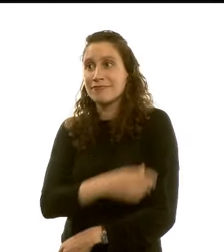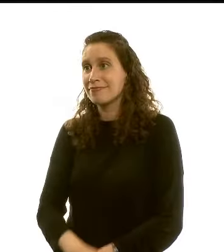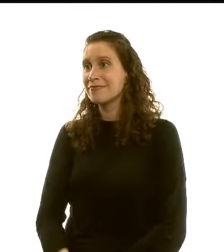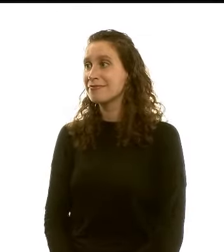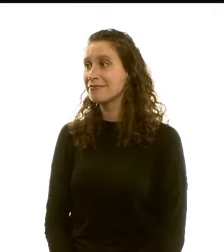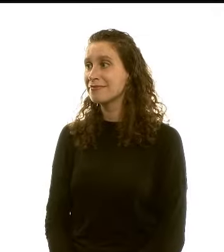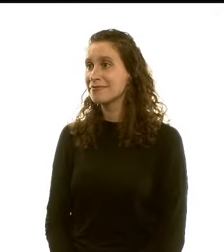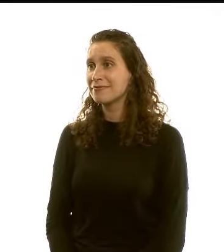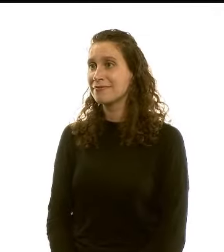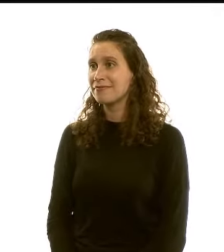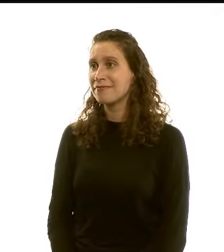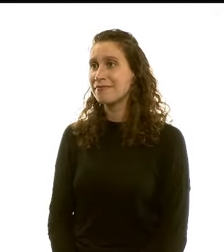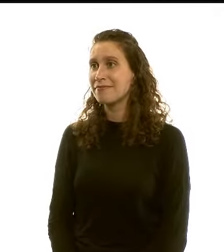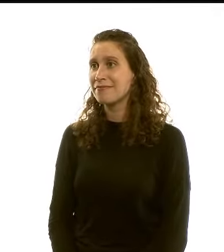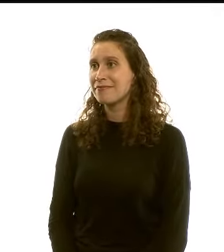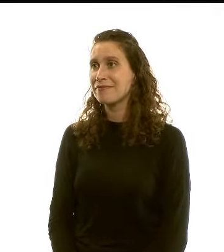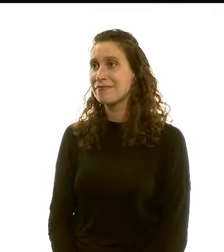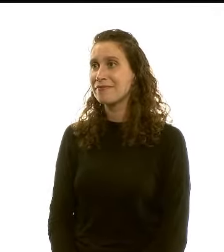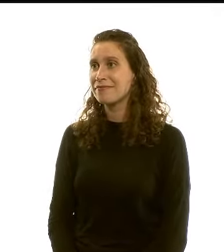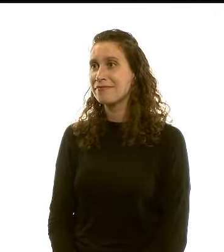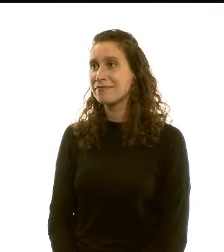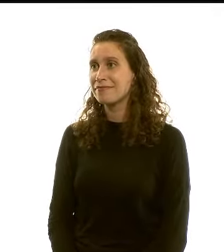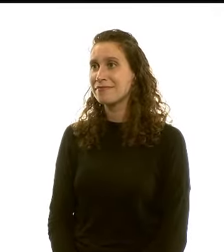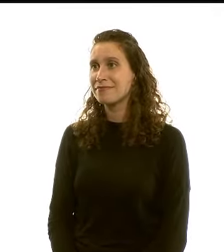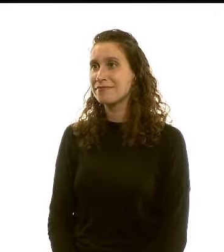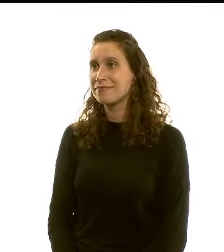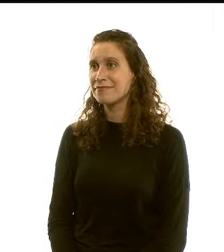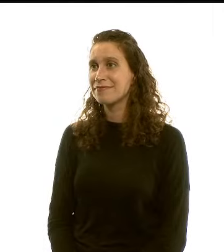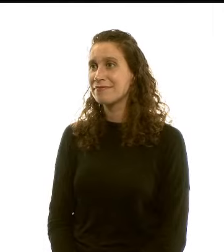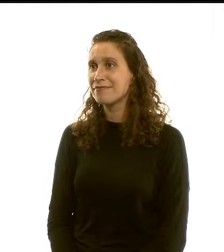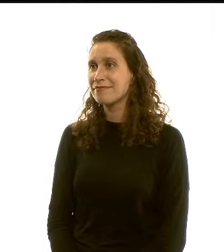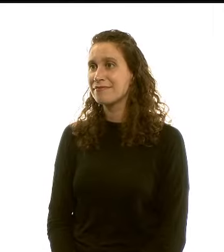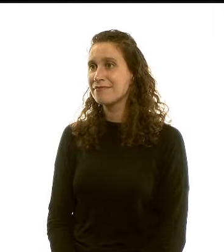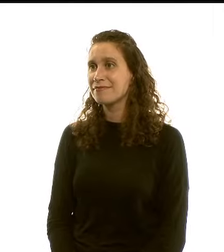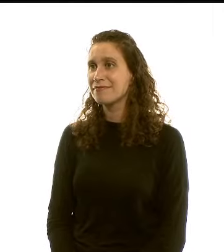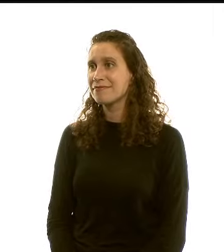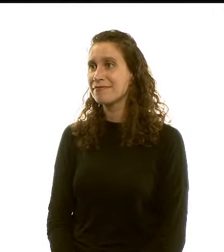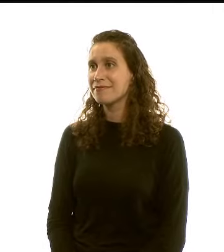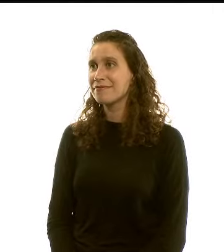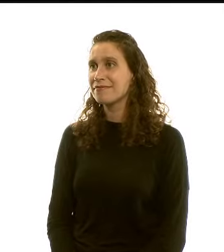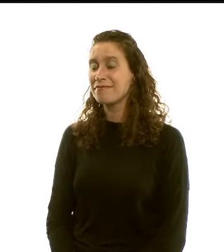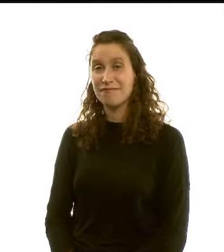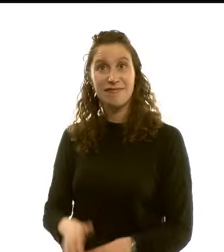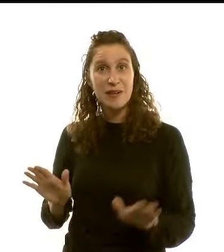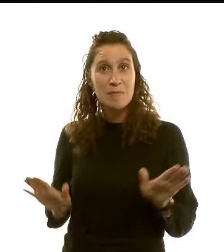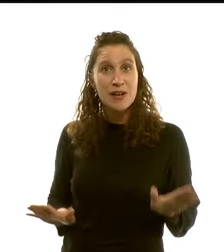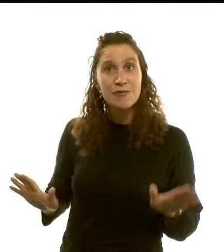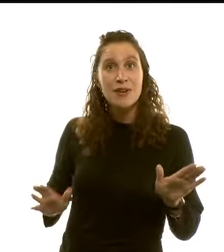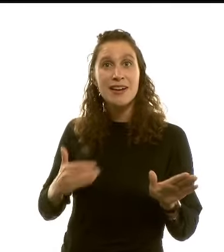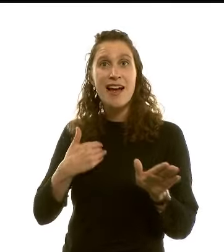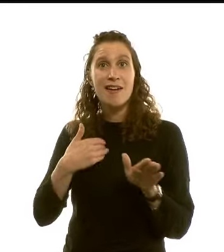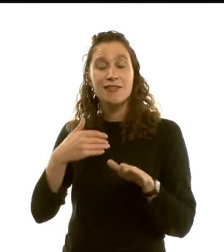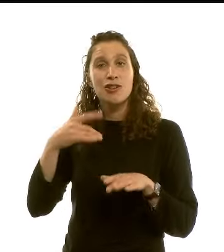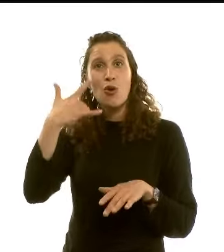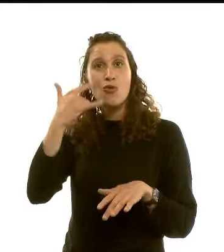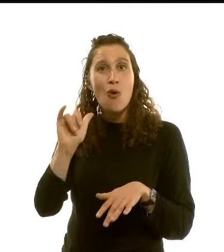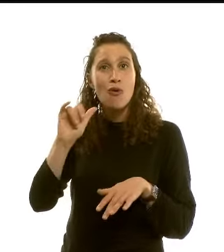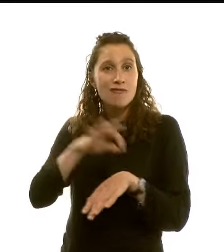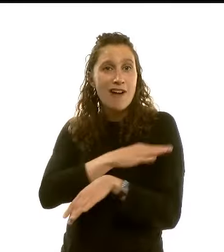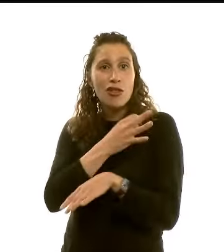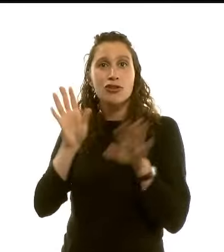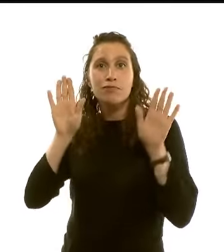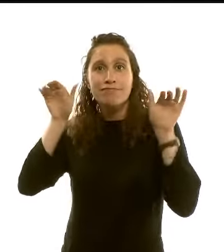Okay, here we go. This is my penguin. It's got some gold feathers on top and lots of different